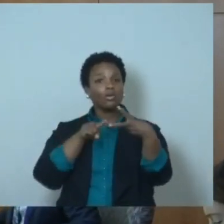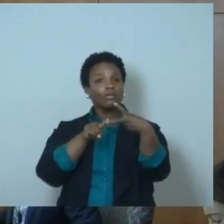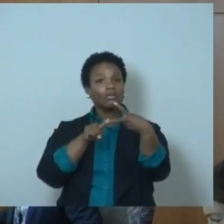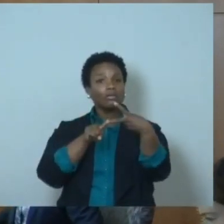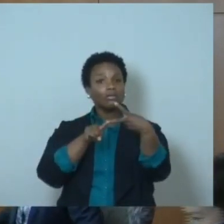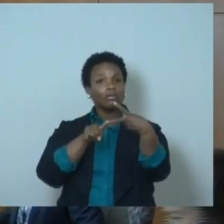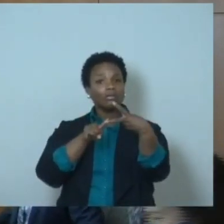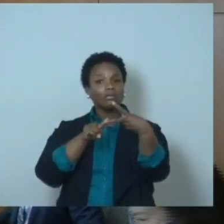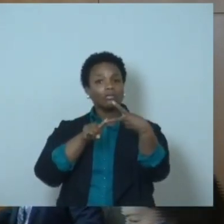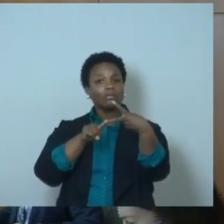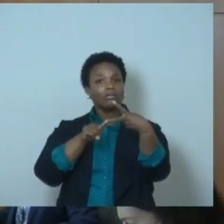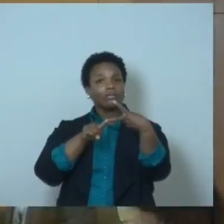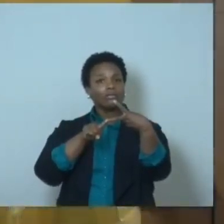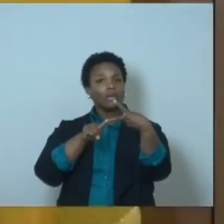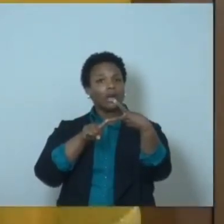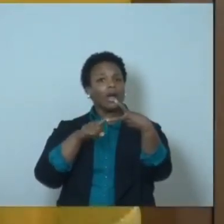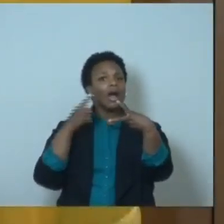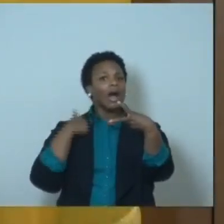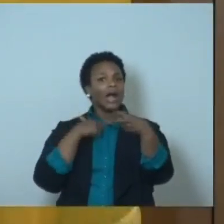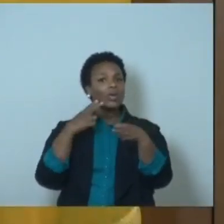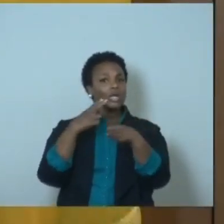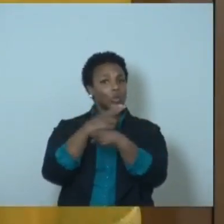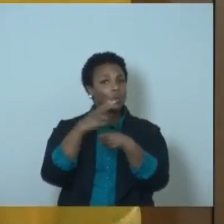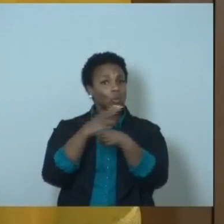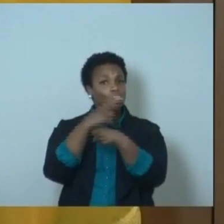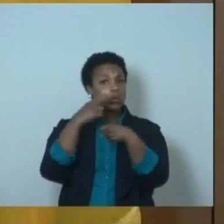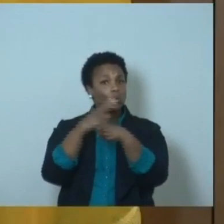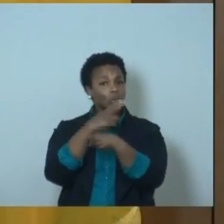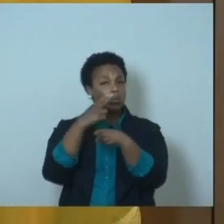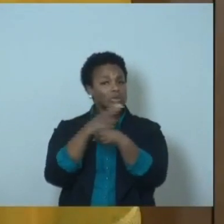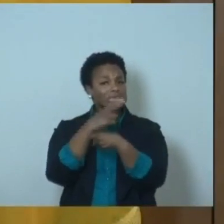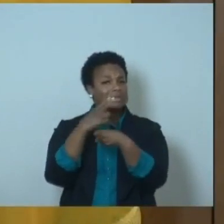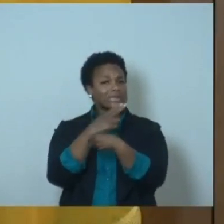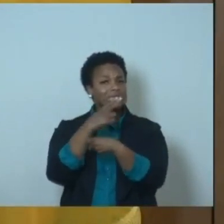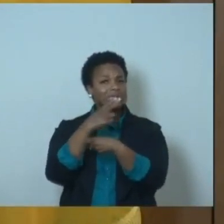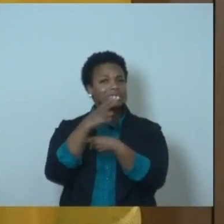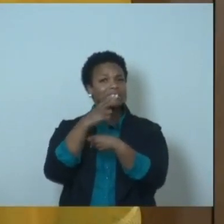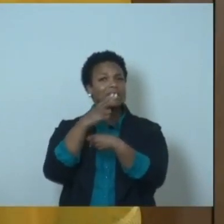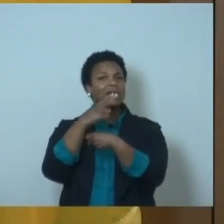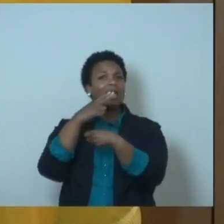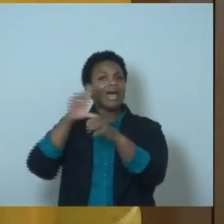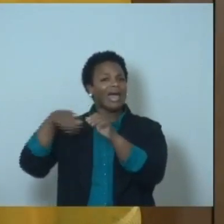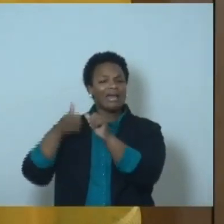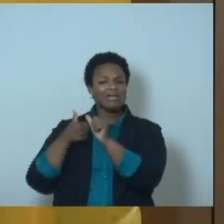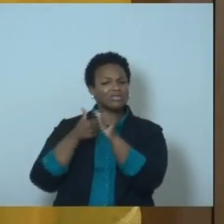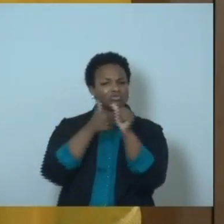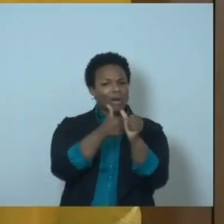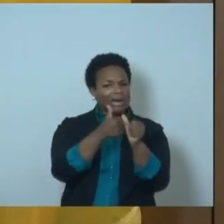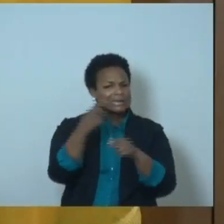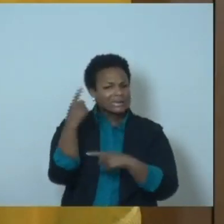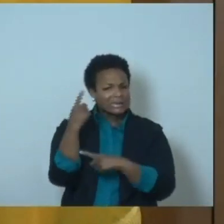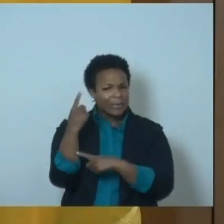it working? I'm going to pivot on the second question to Dr. Scrace. We do. I can't remember the